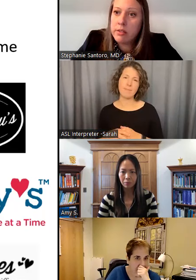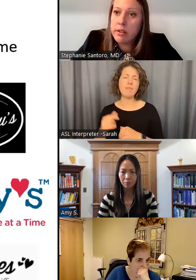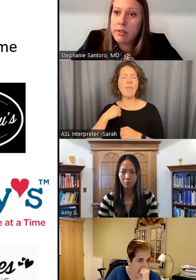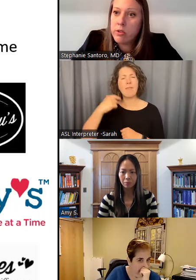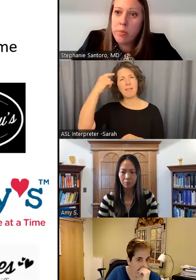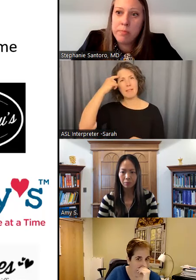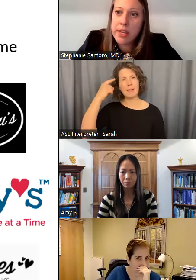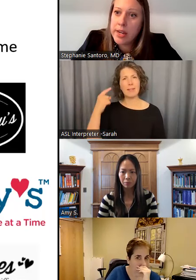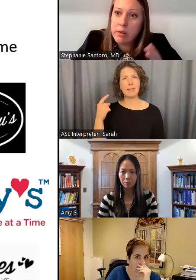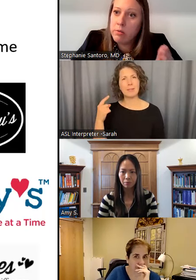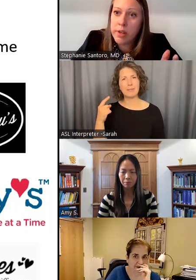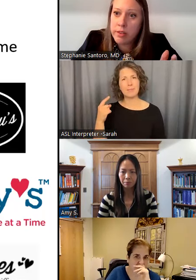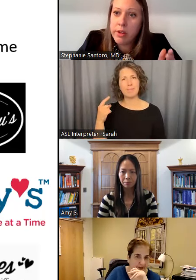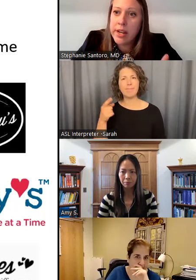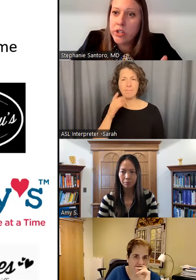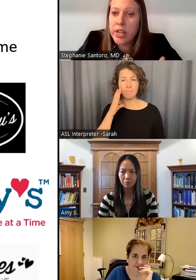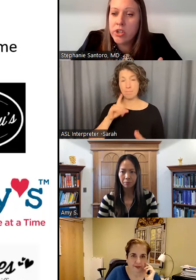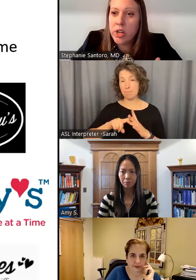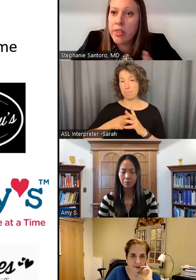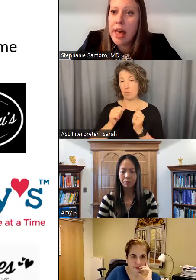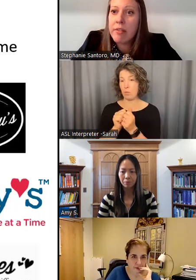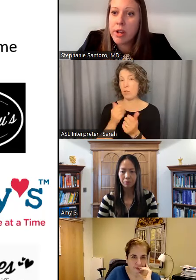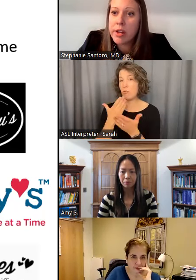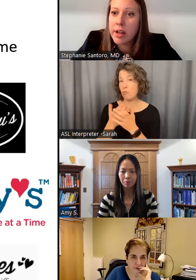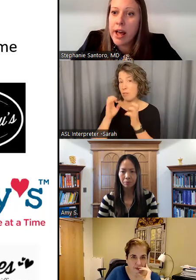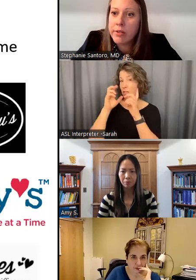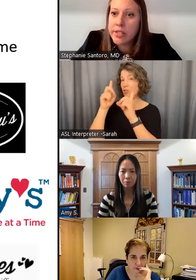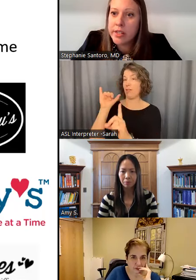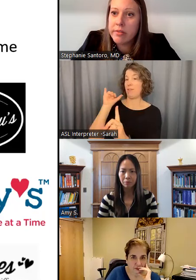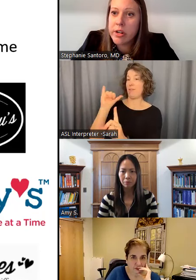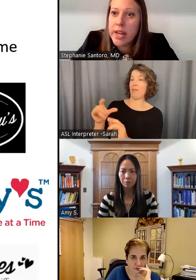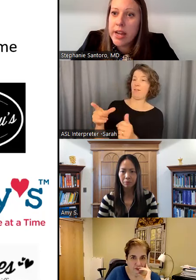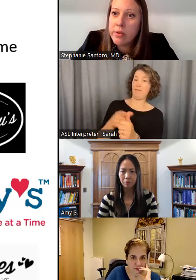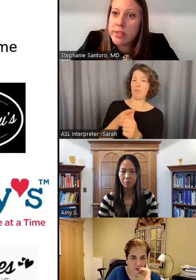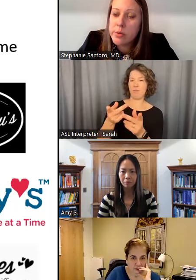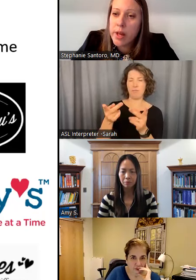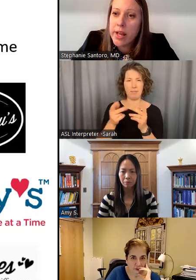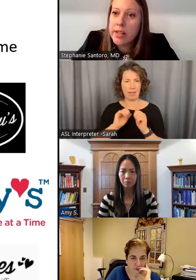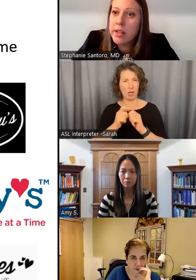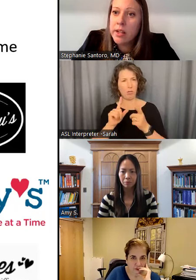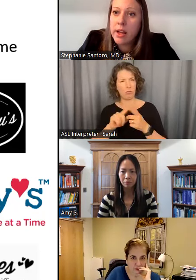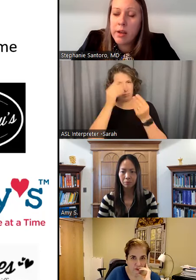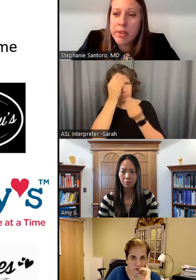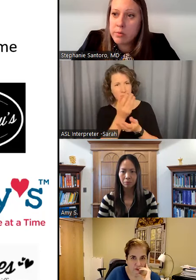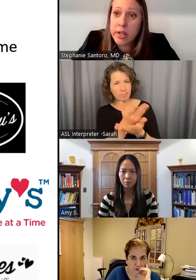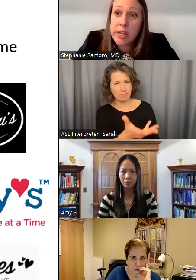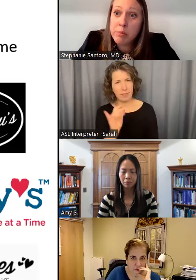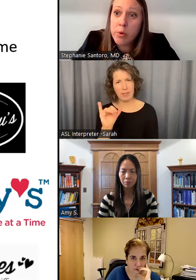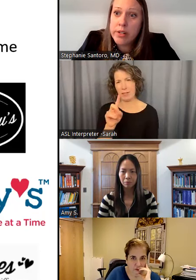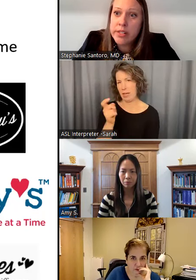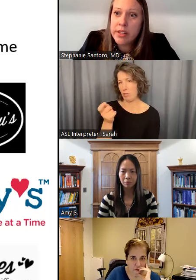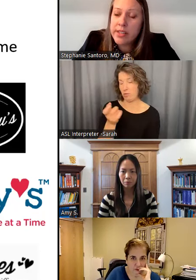think, beginning with good education on that front on how to deliver a diagnosis well is